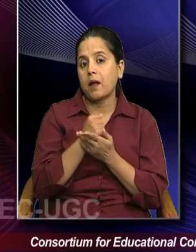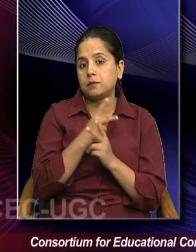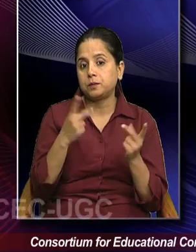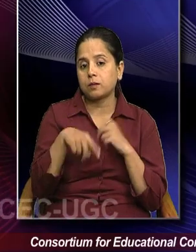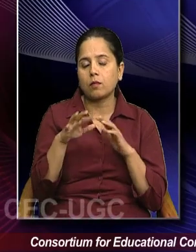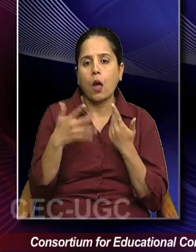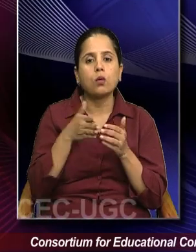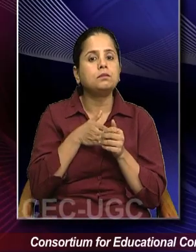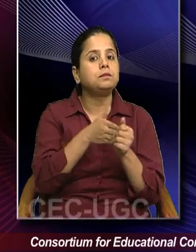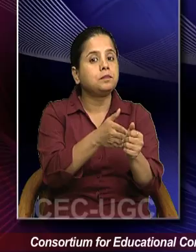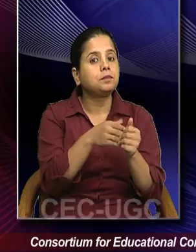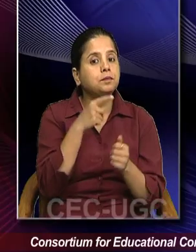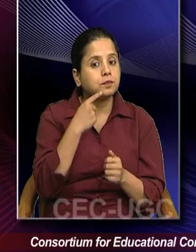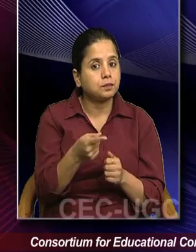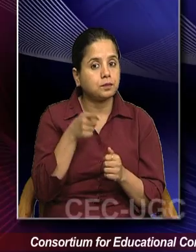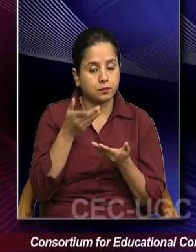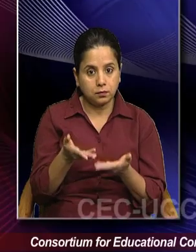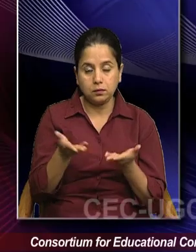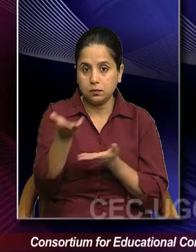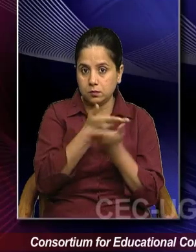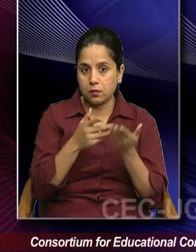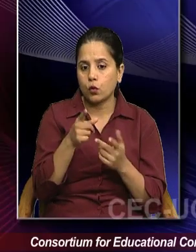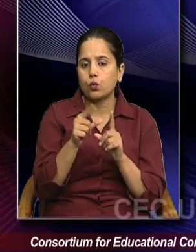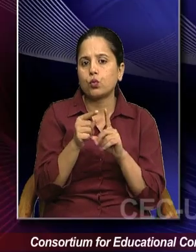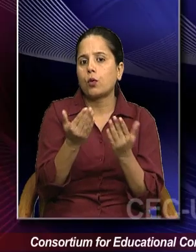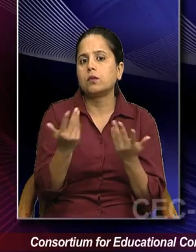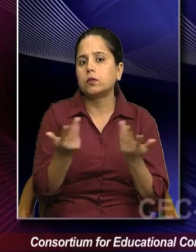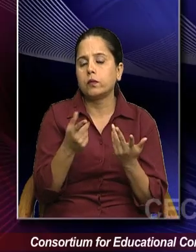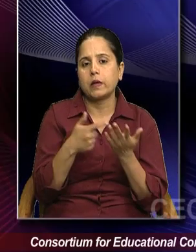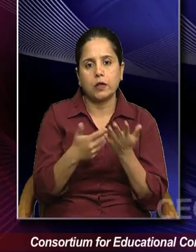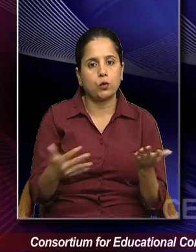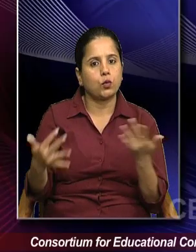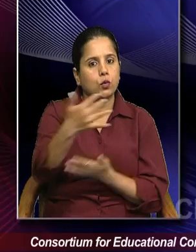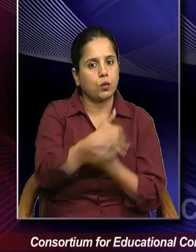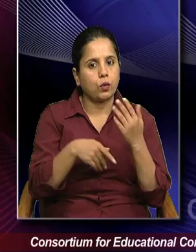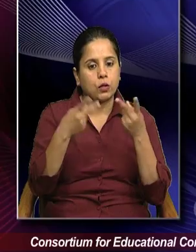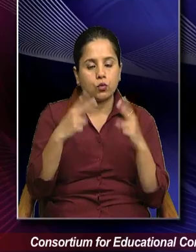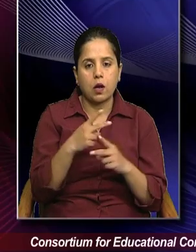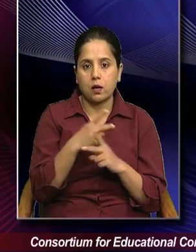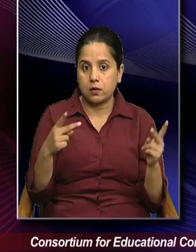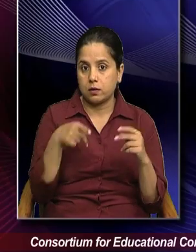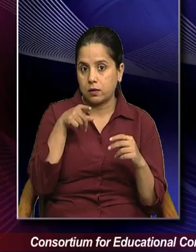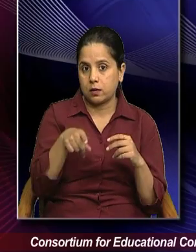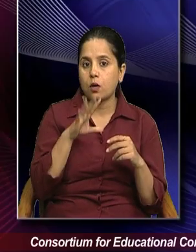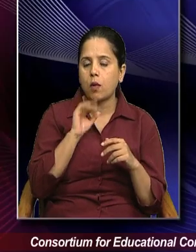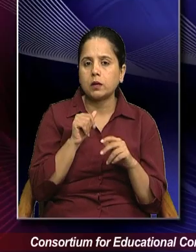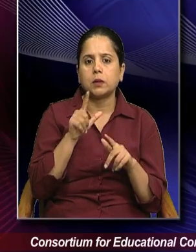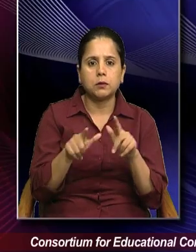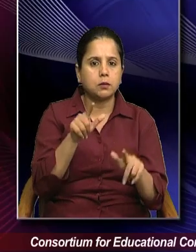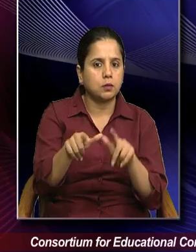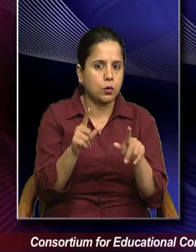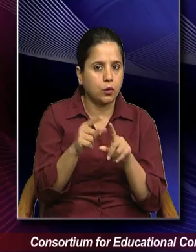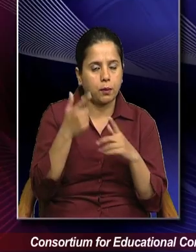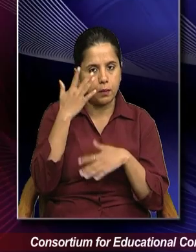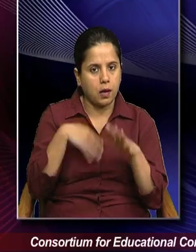to guide the here's what you can do: resource that translate findings into step-by-step plan